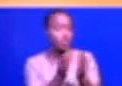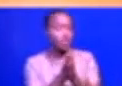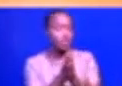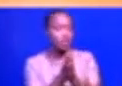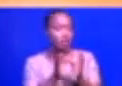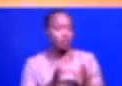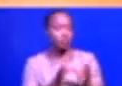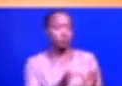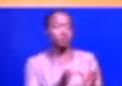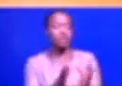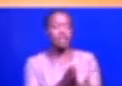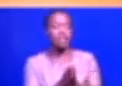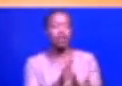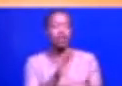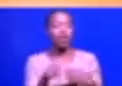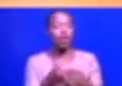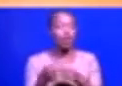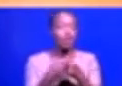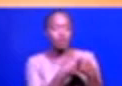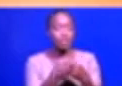push and give everyone a run for their money.